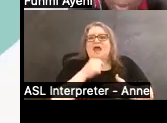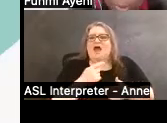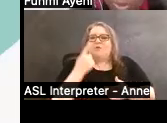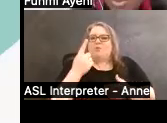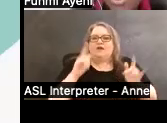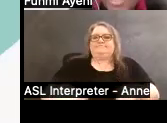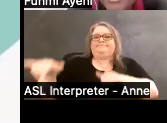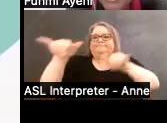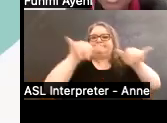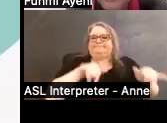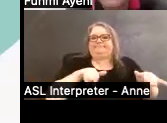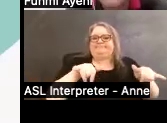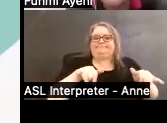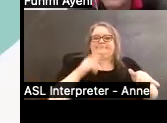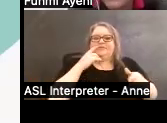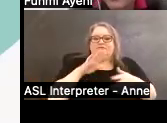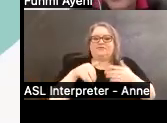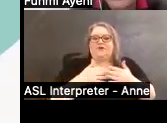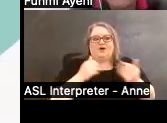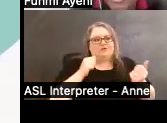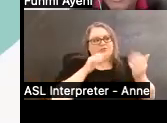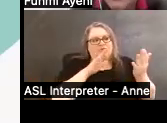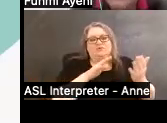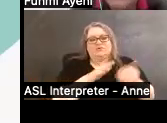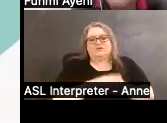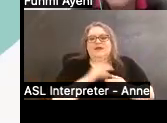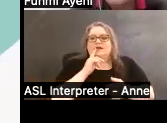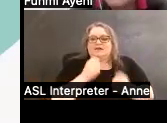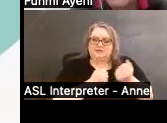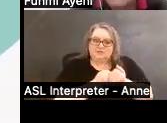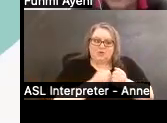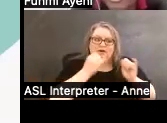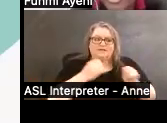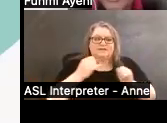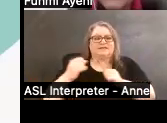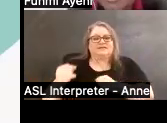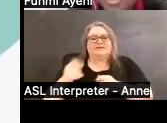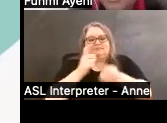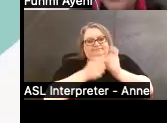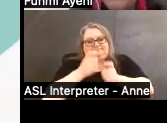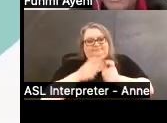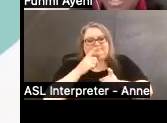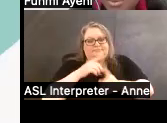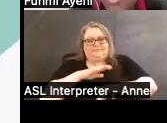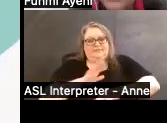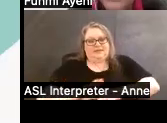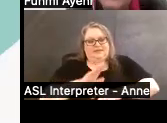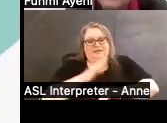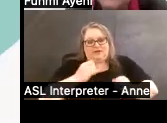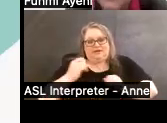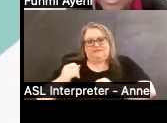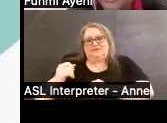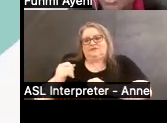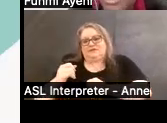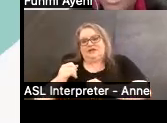one-size-fits-all approach to providing support, and each support that's provided to survivors has to be tailored to meet their